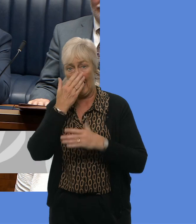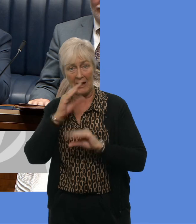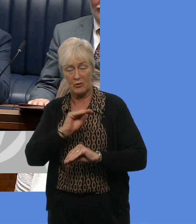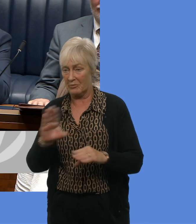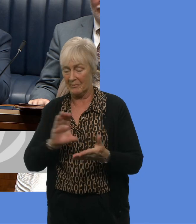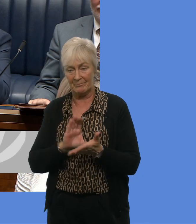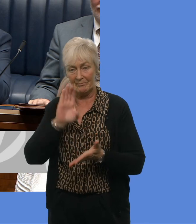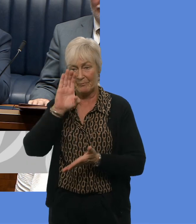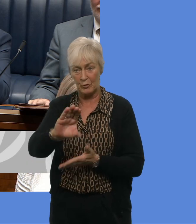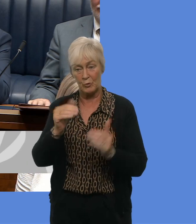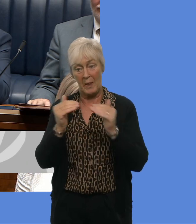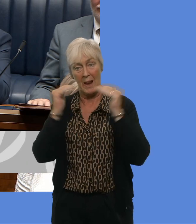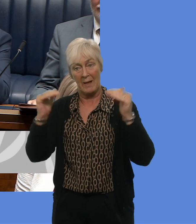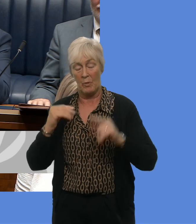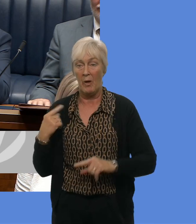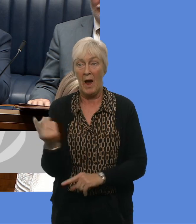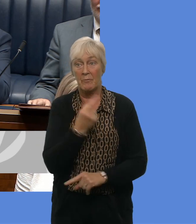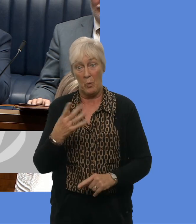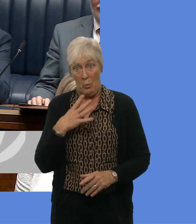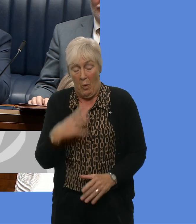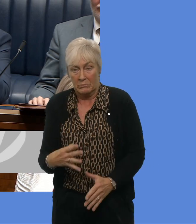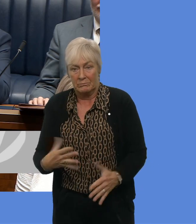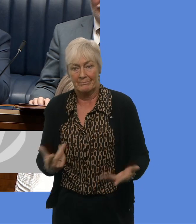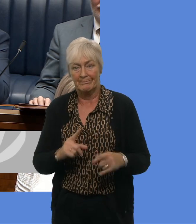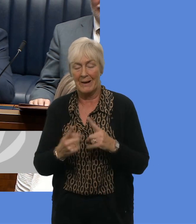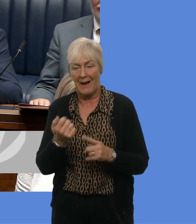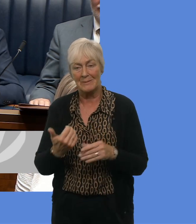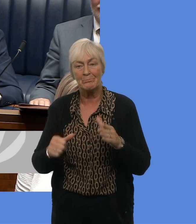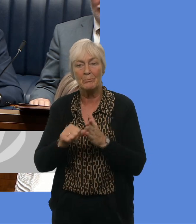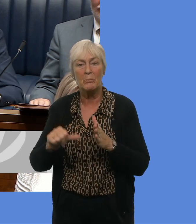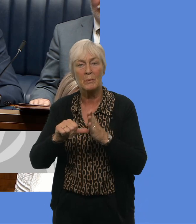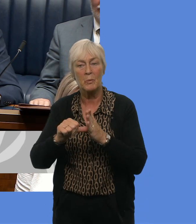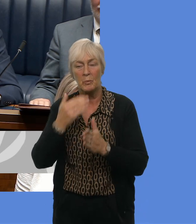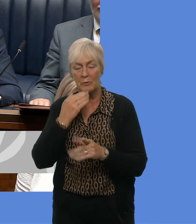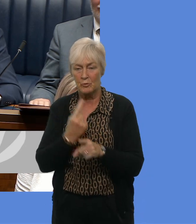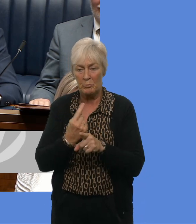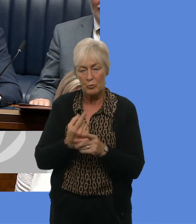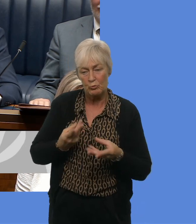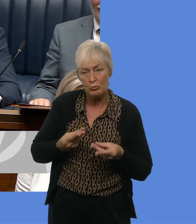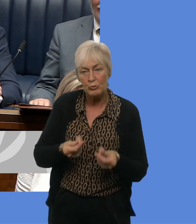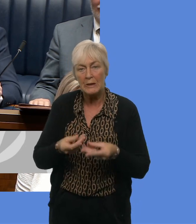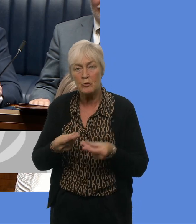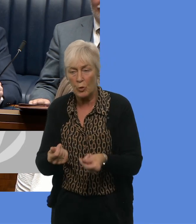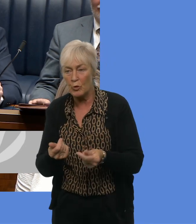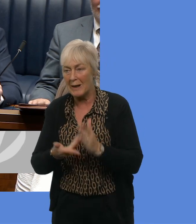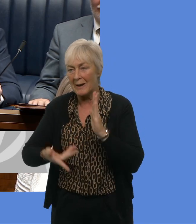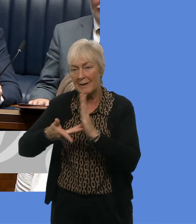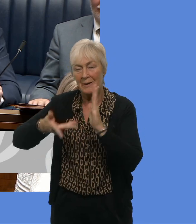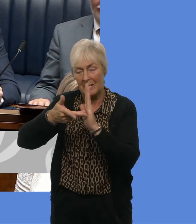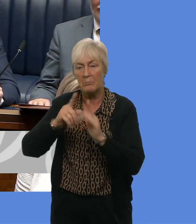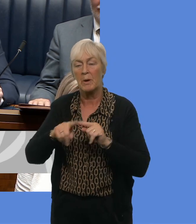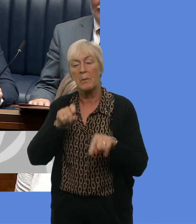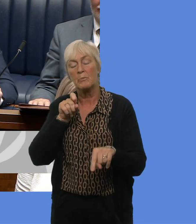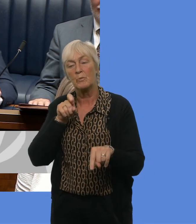the level that we would all want it to be. That has implications when it comes to resource implications, but on the